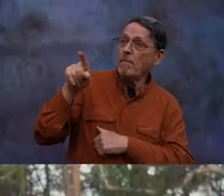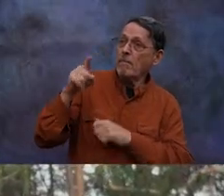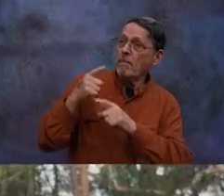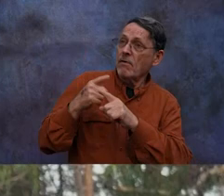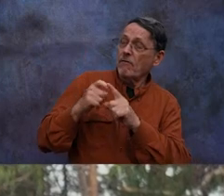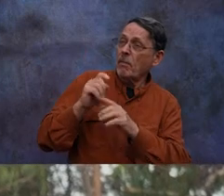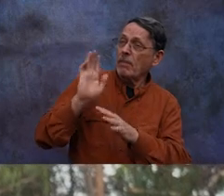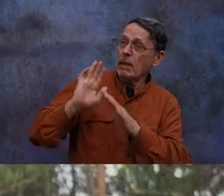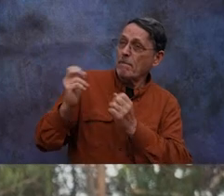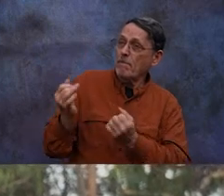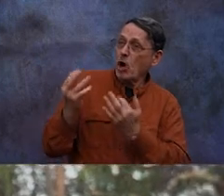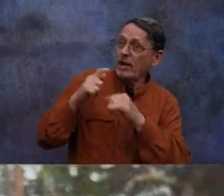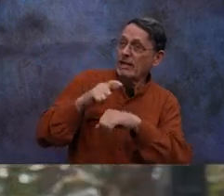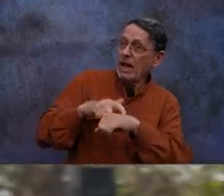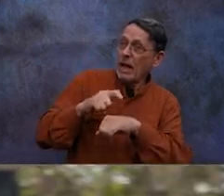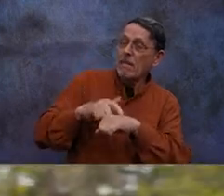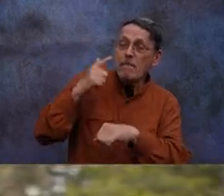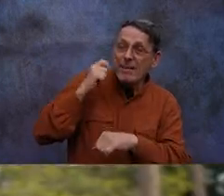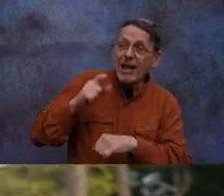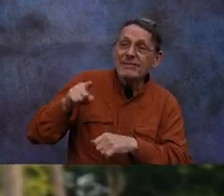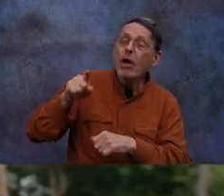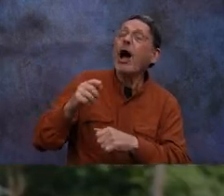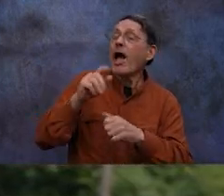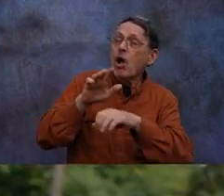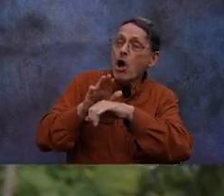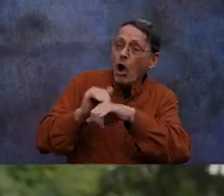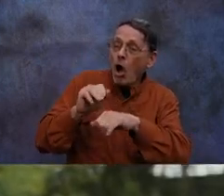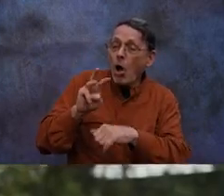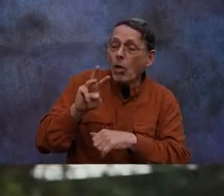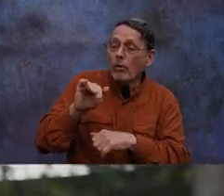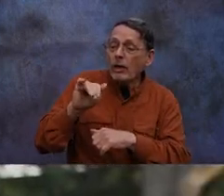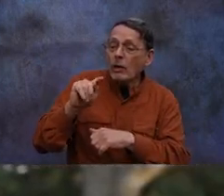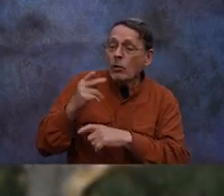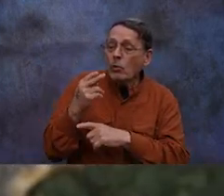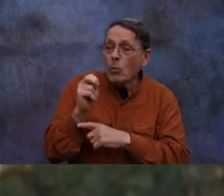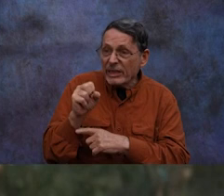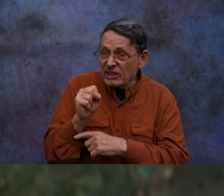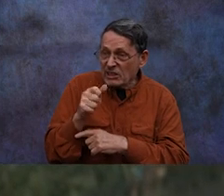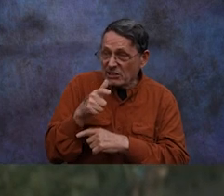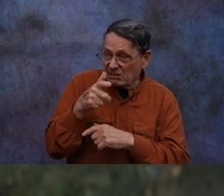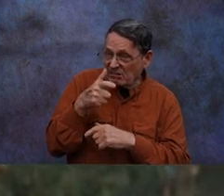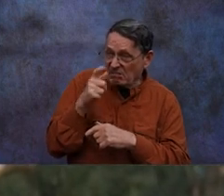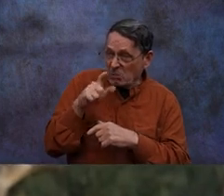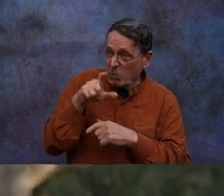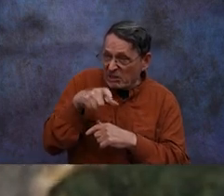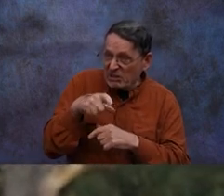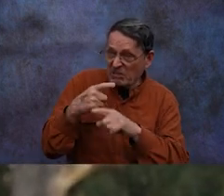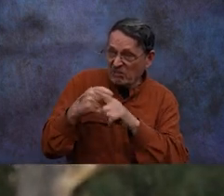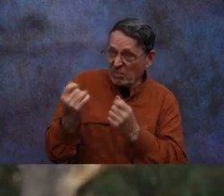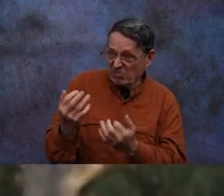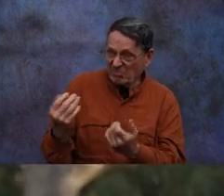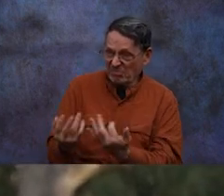witches from the burning times, because they know what we are standing up against.